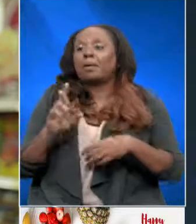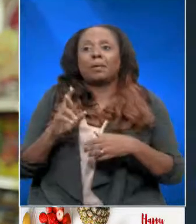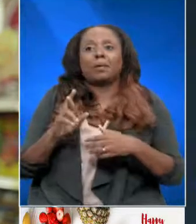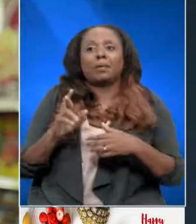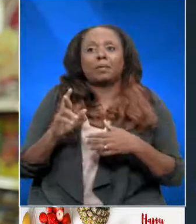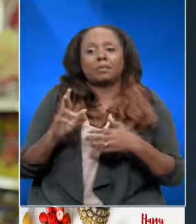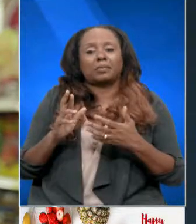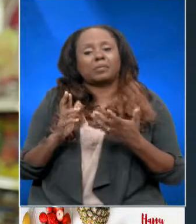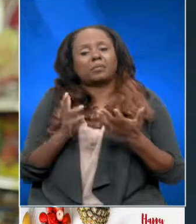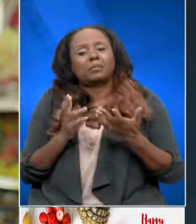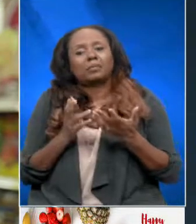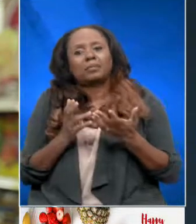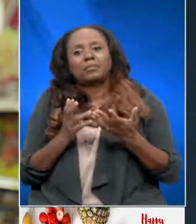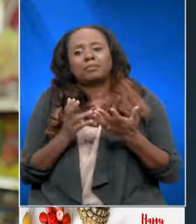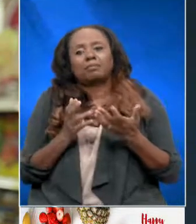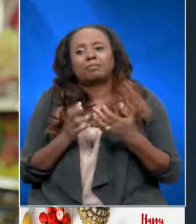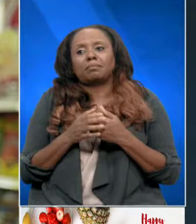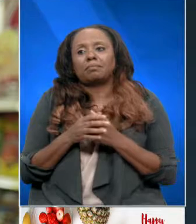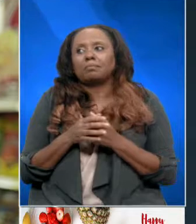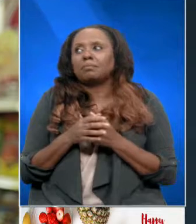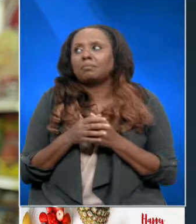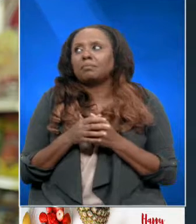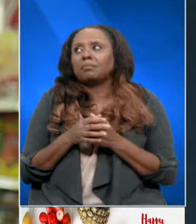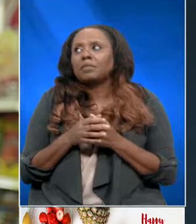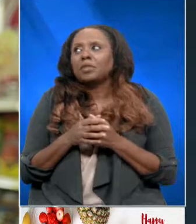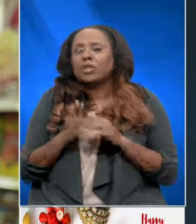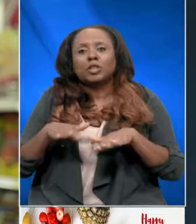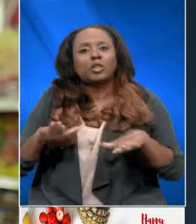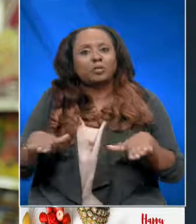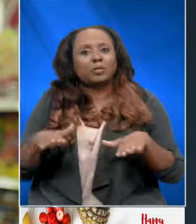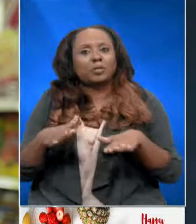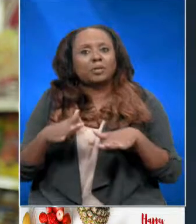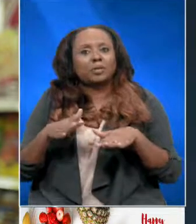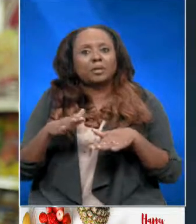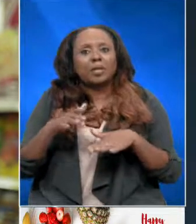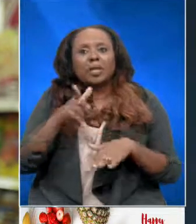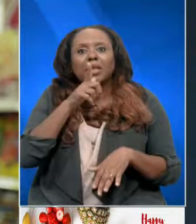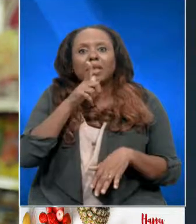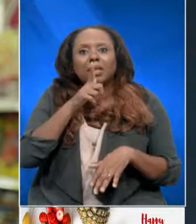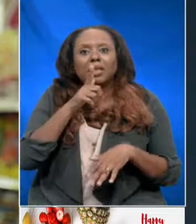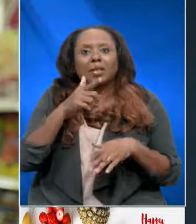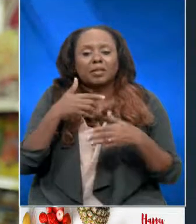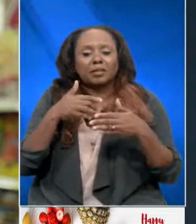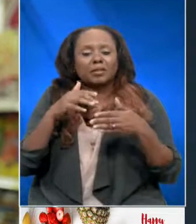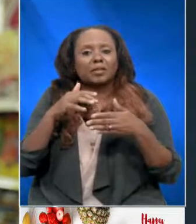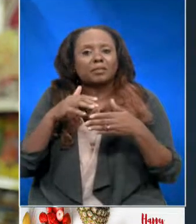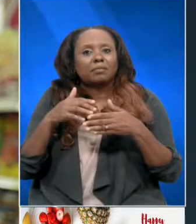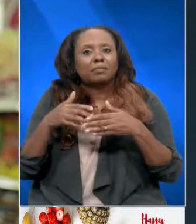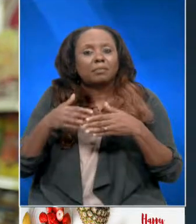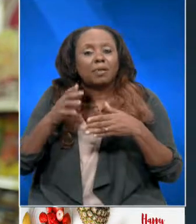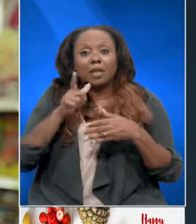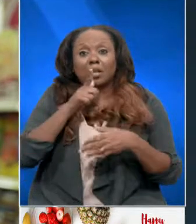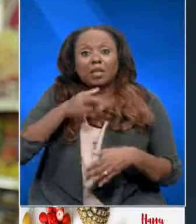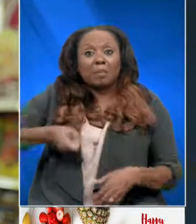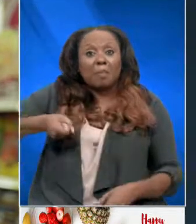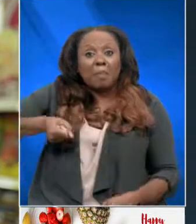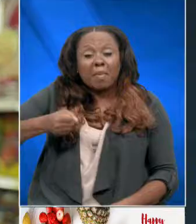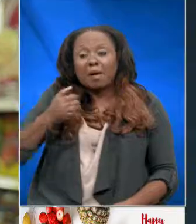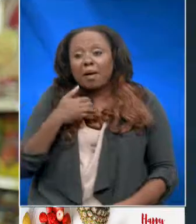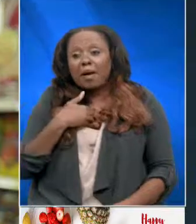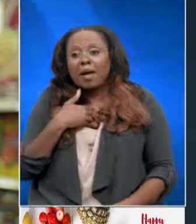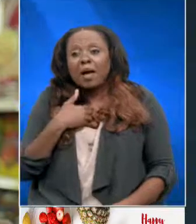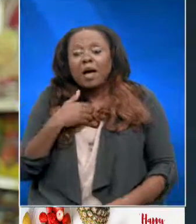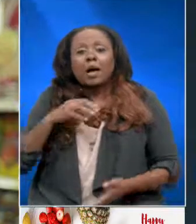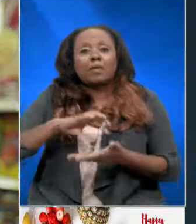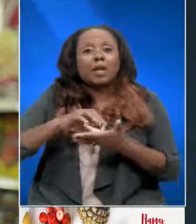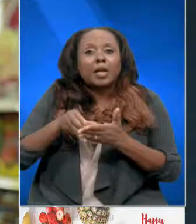the lunchbox, or is the lunchbox filled with cookies that have cream filling, or cookies that are covered with chocolate,